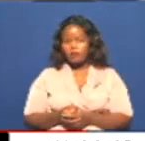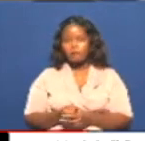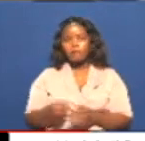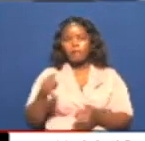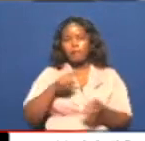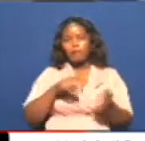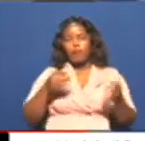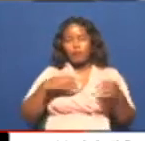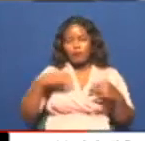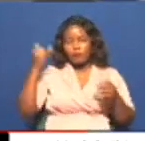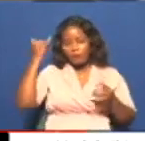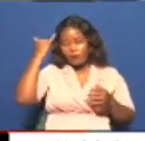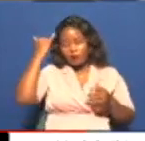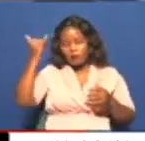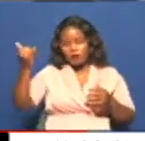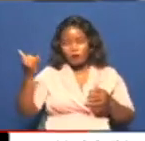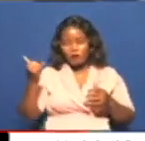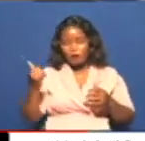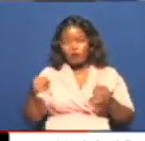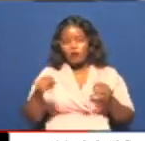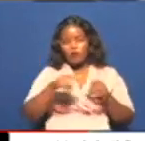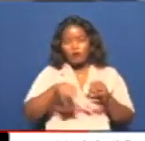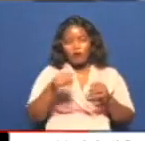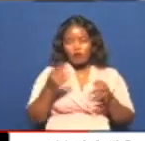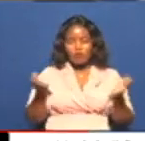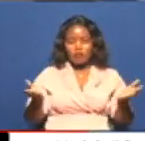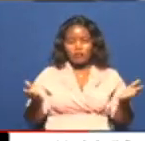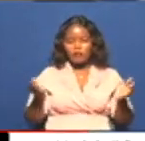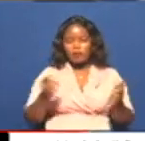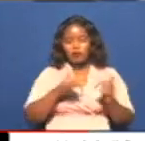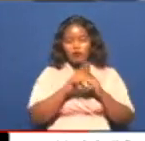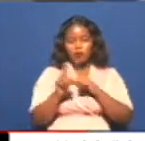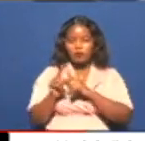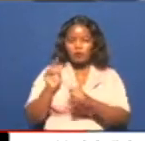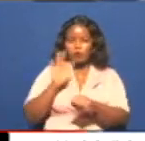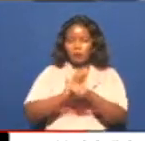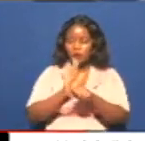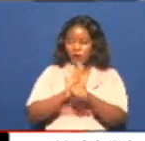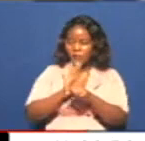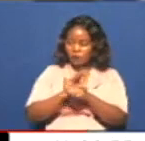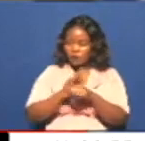that really surrounds this. When you look at the advanced democracies, you will